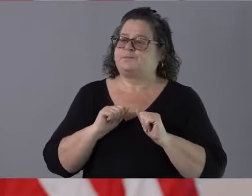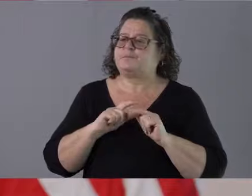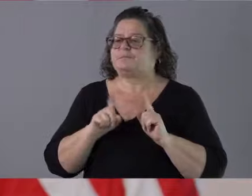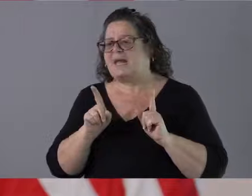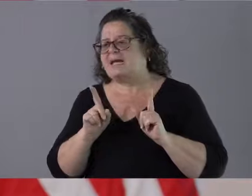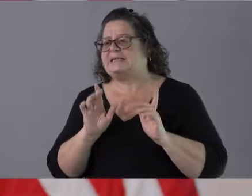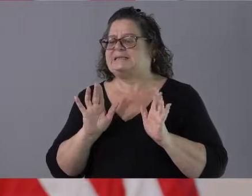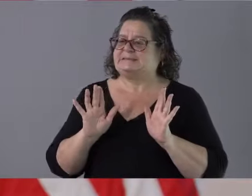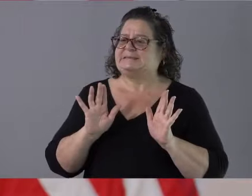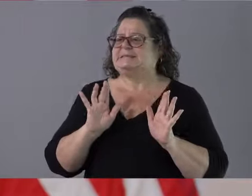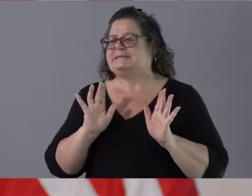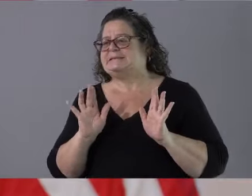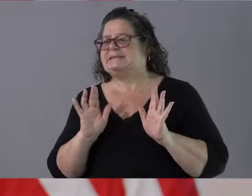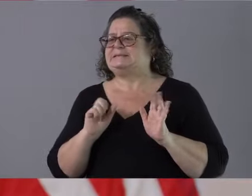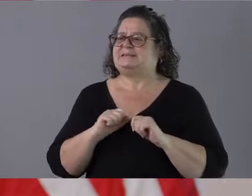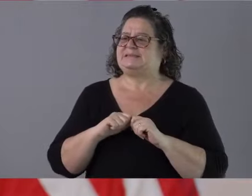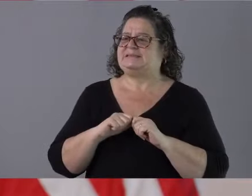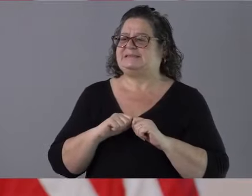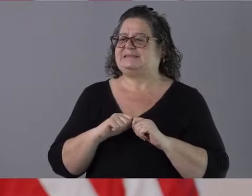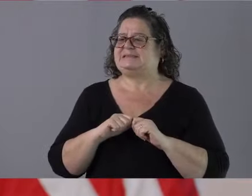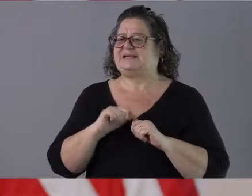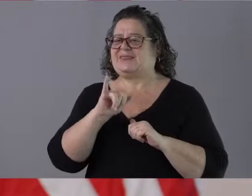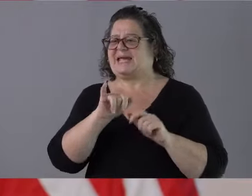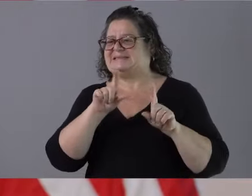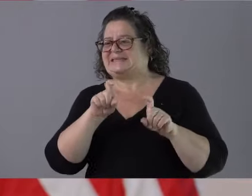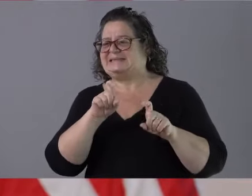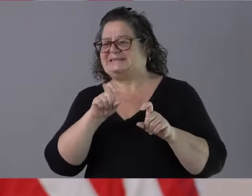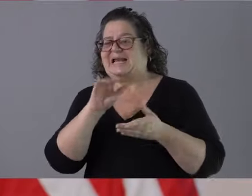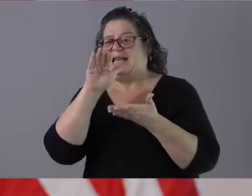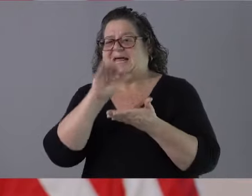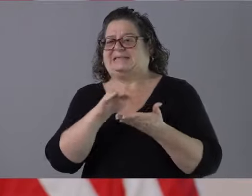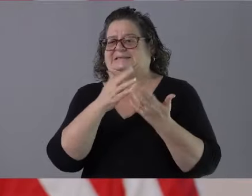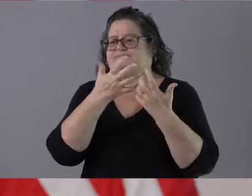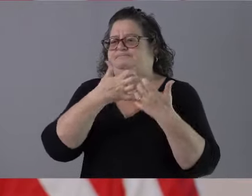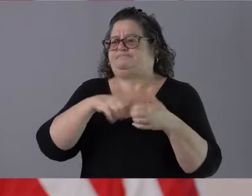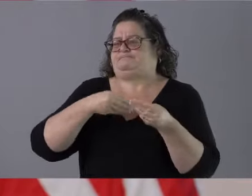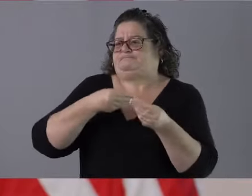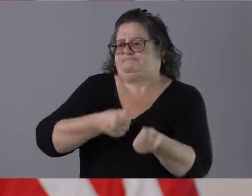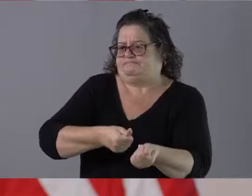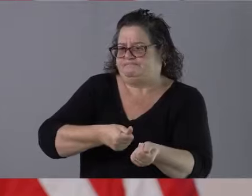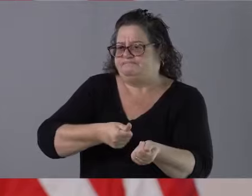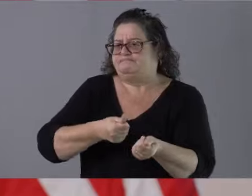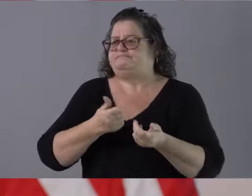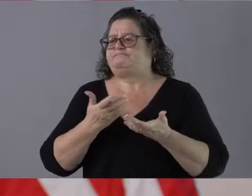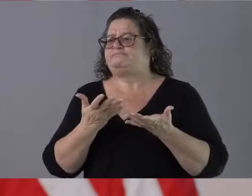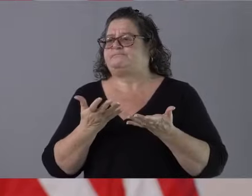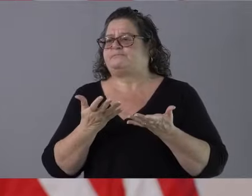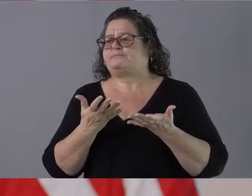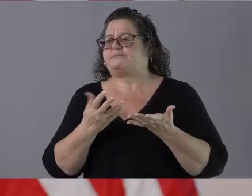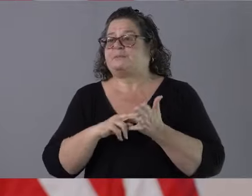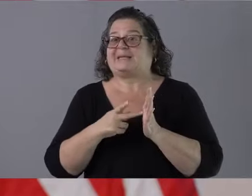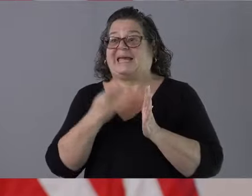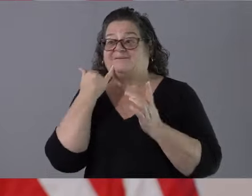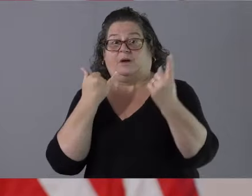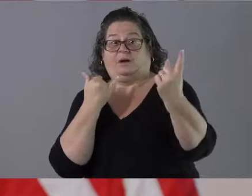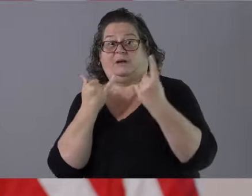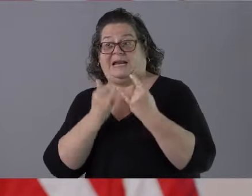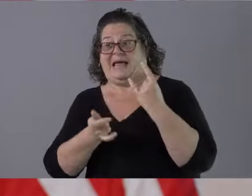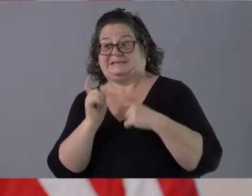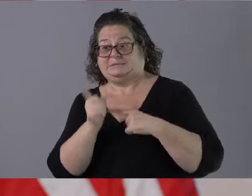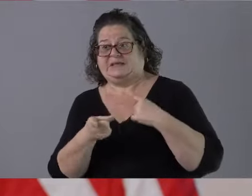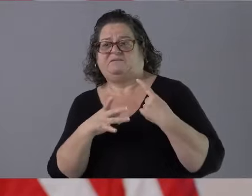test, like if you had a visitor that was coming in, or if you needed to quickly assess whether a patient should be in COVID precautions or not. As